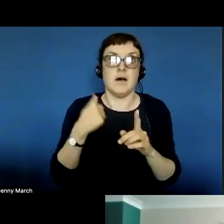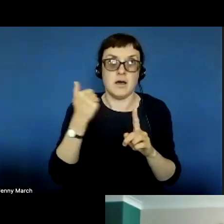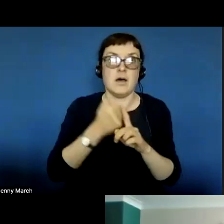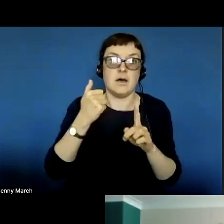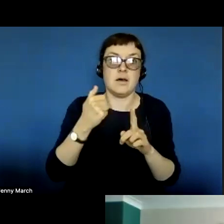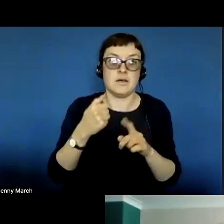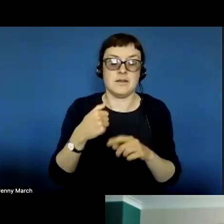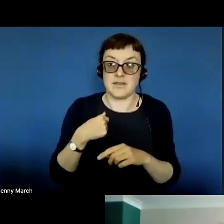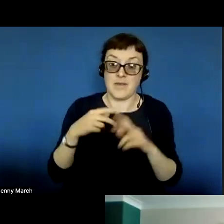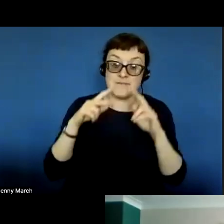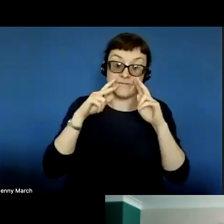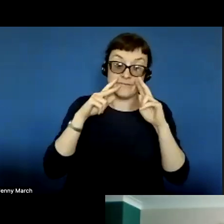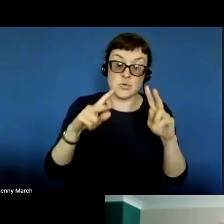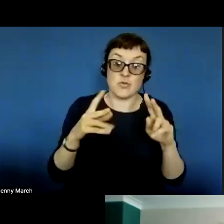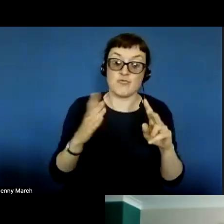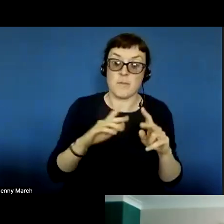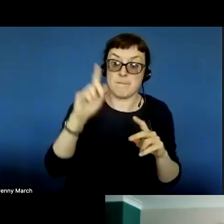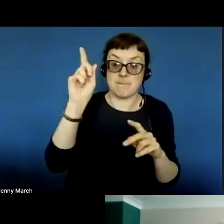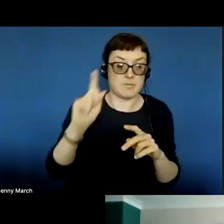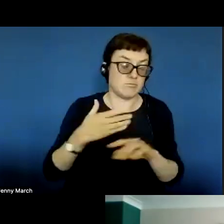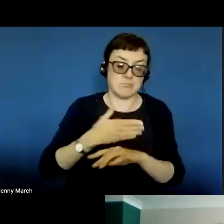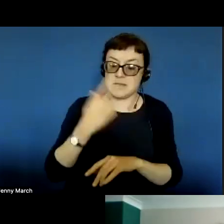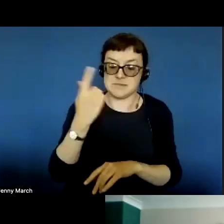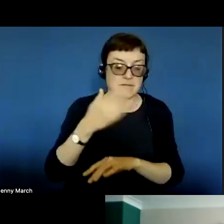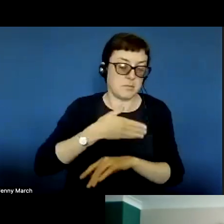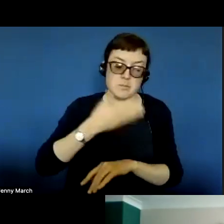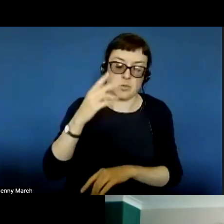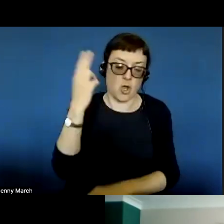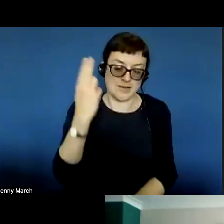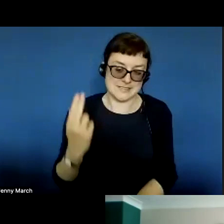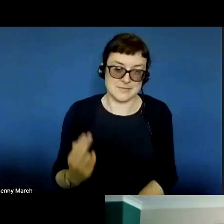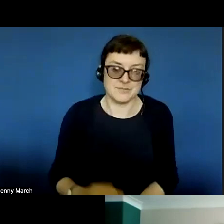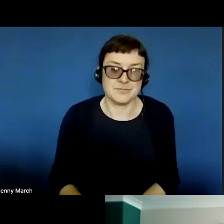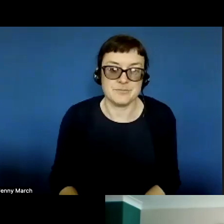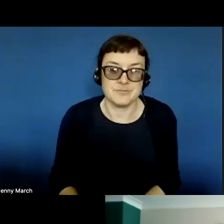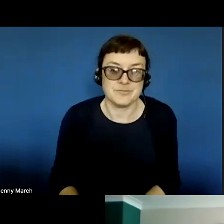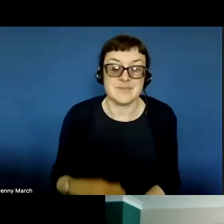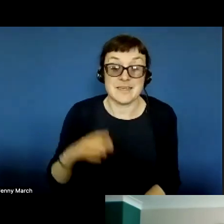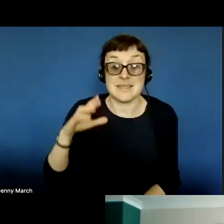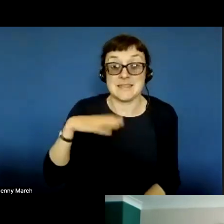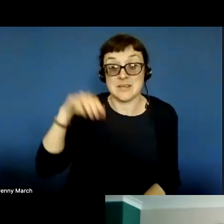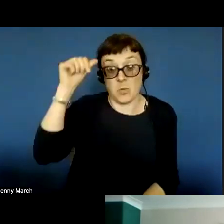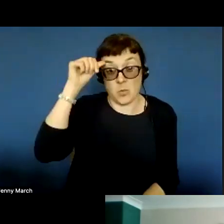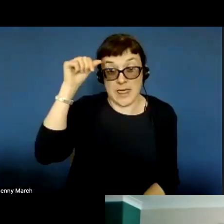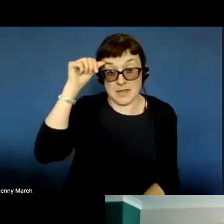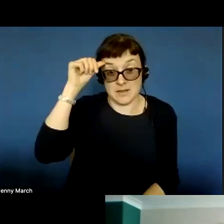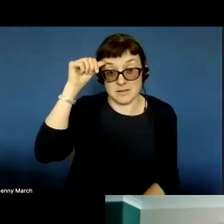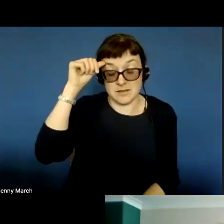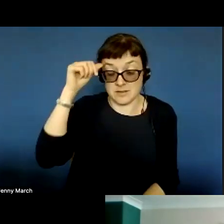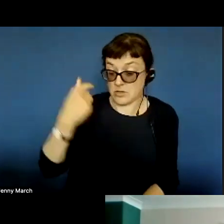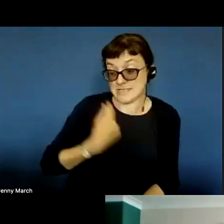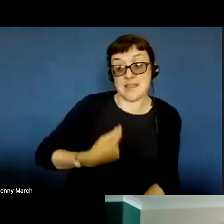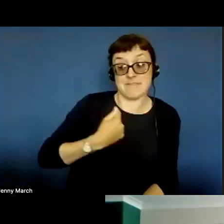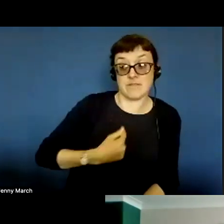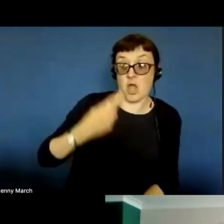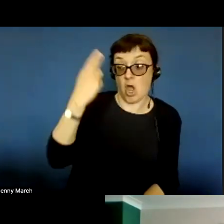getting the views of other people who aren't artists, because I think we do need to be mindful of the fact that as artists we